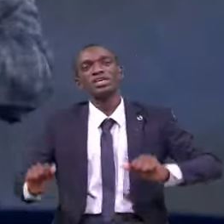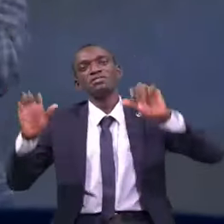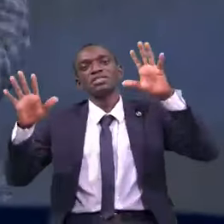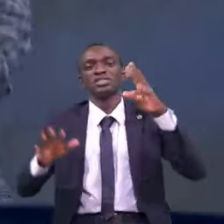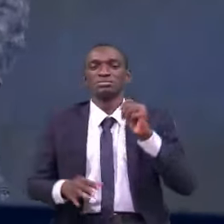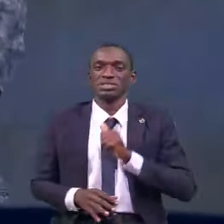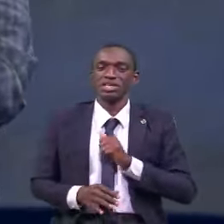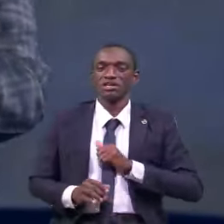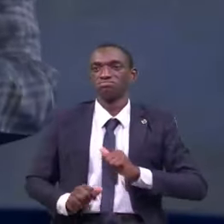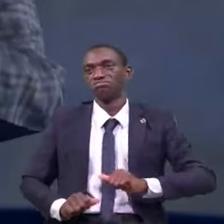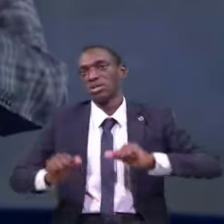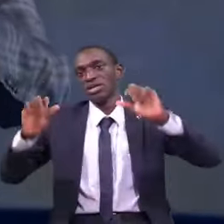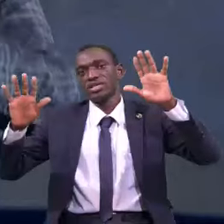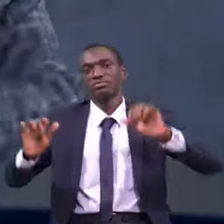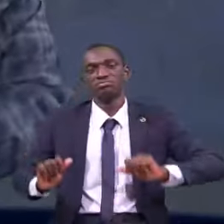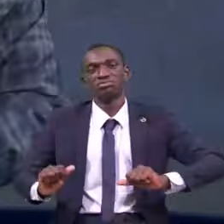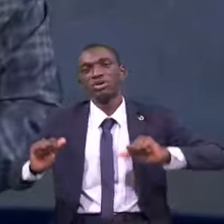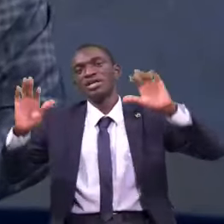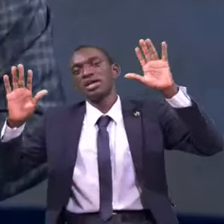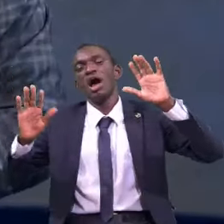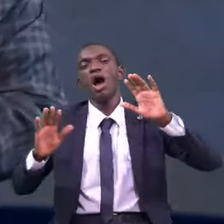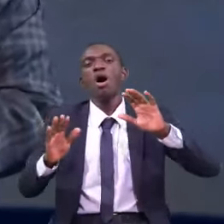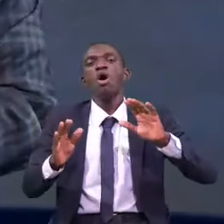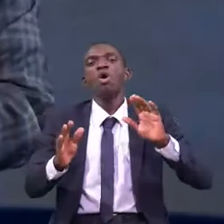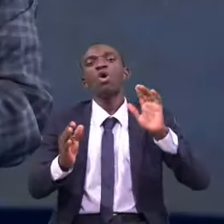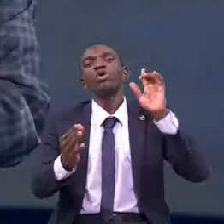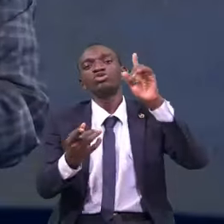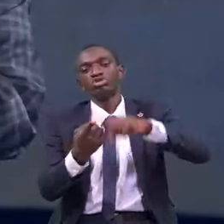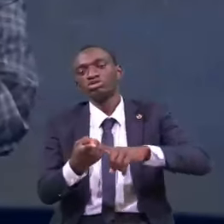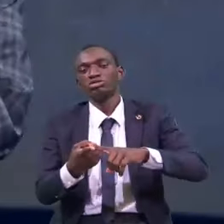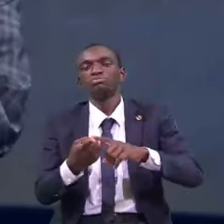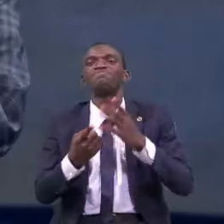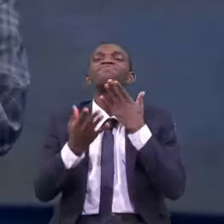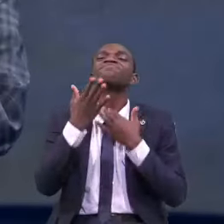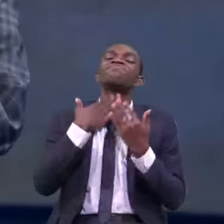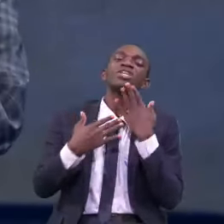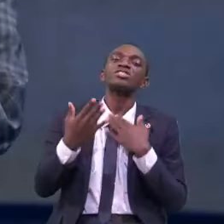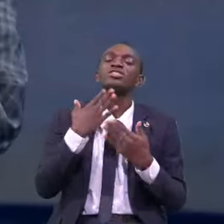given themselves over unto lasciviousness.